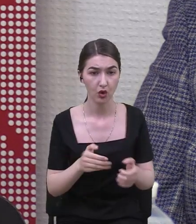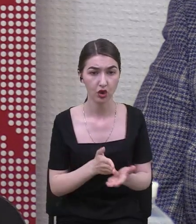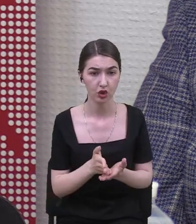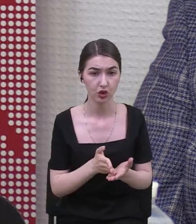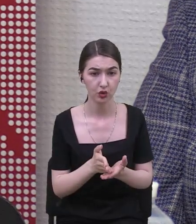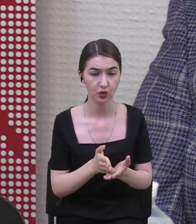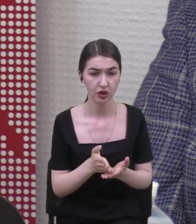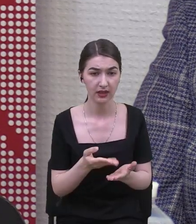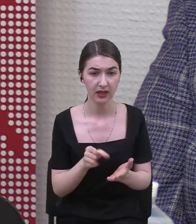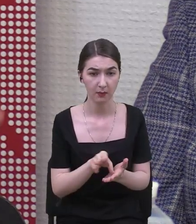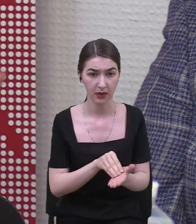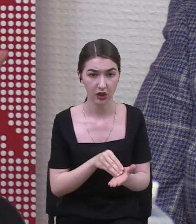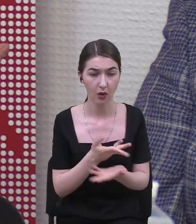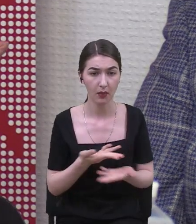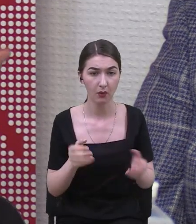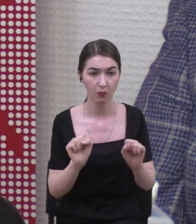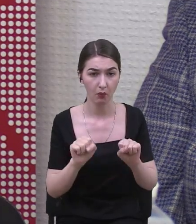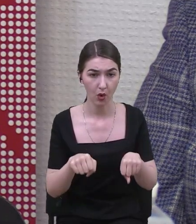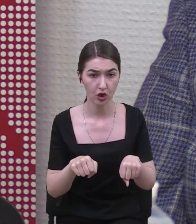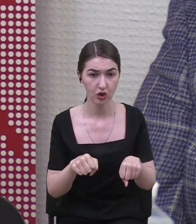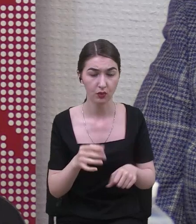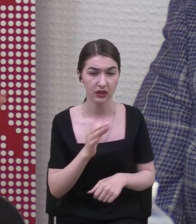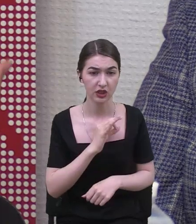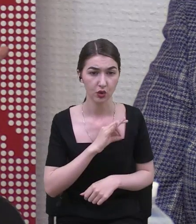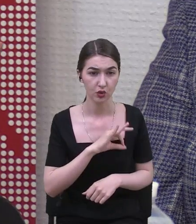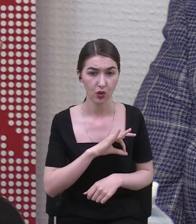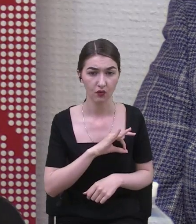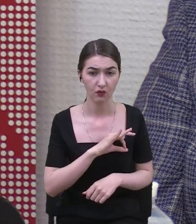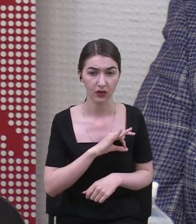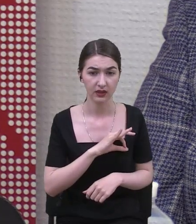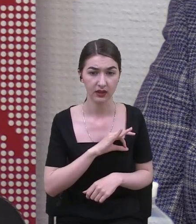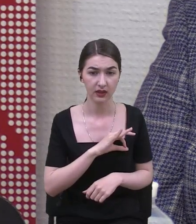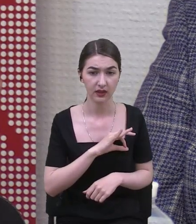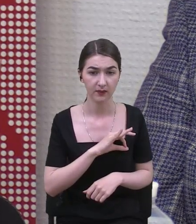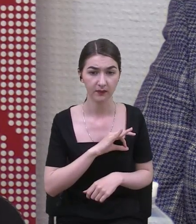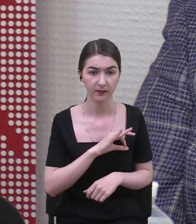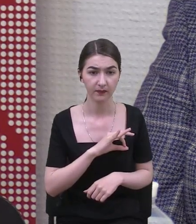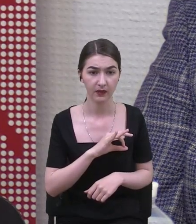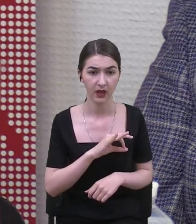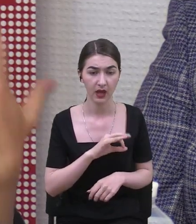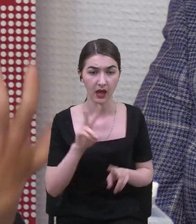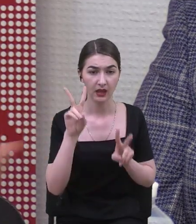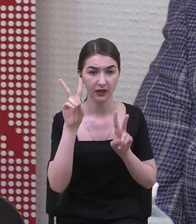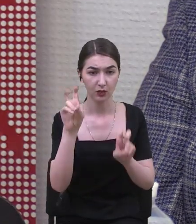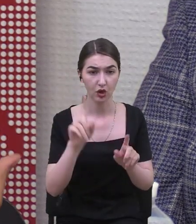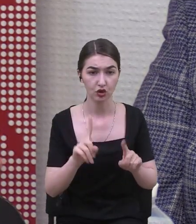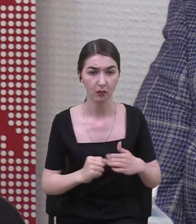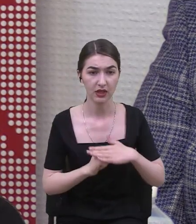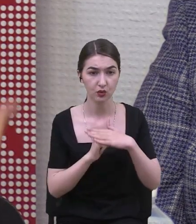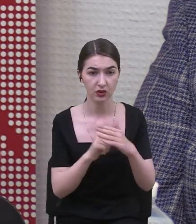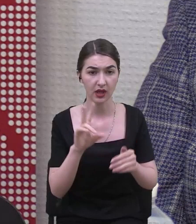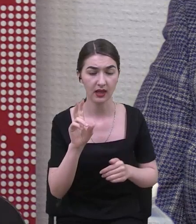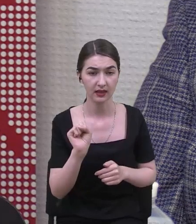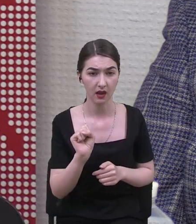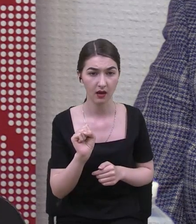can apply rights-based language. We need to ensure participation. We need to understand the barriers and have the projects we